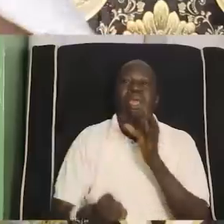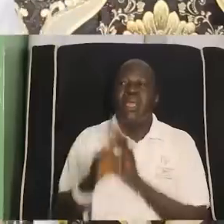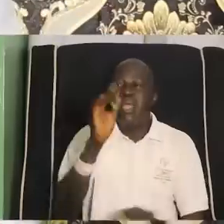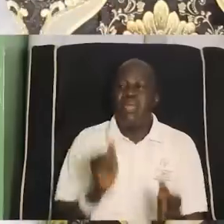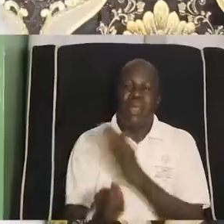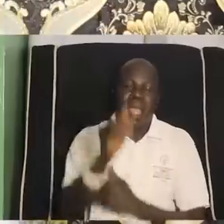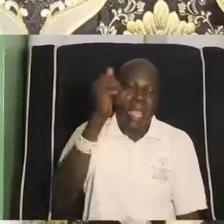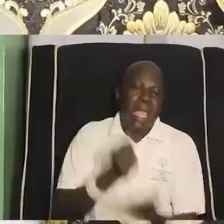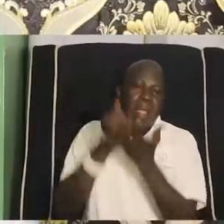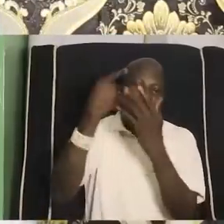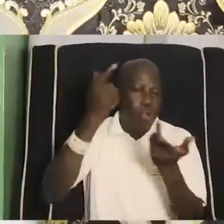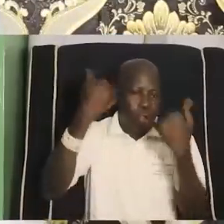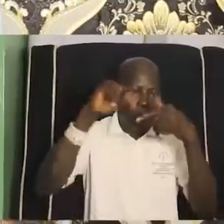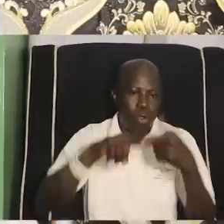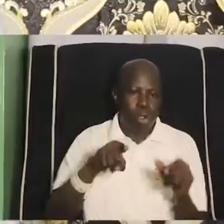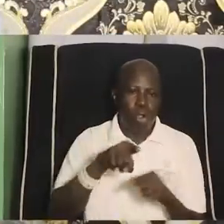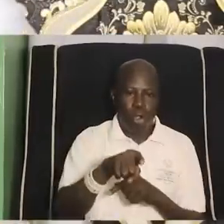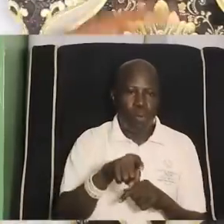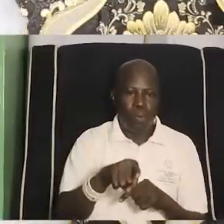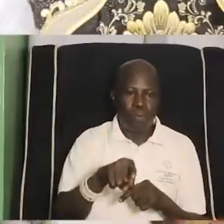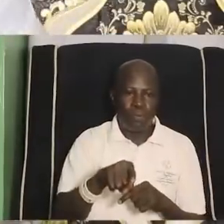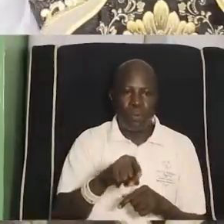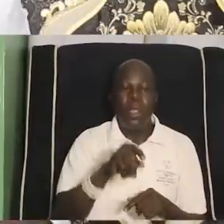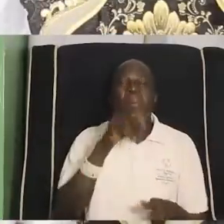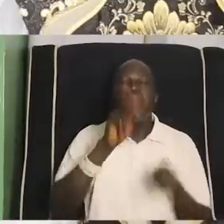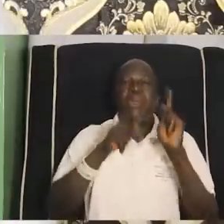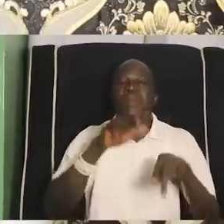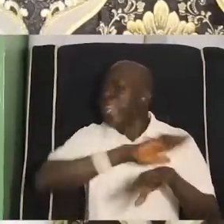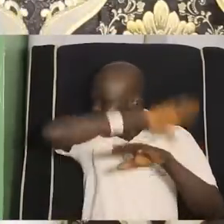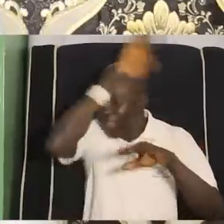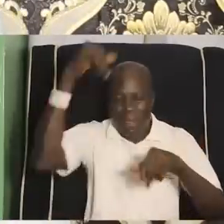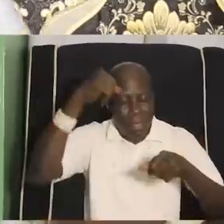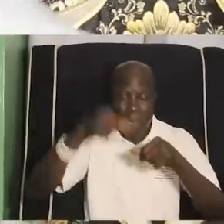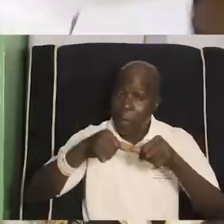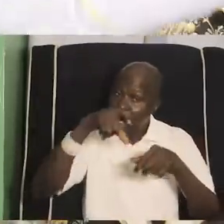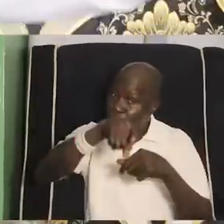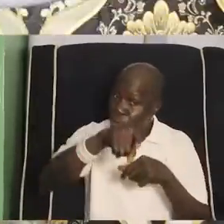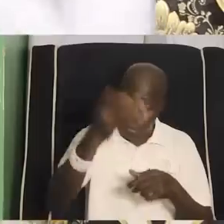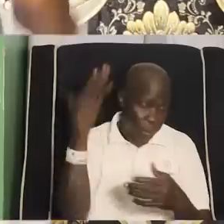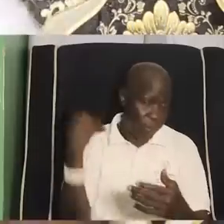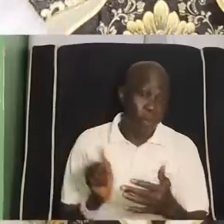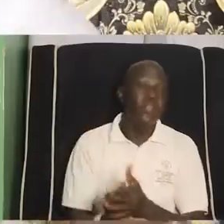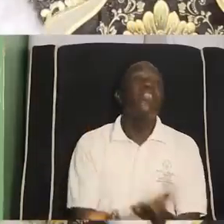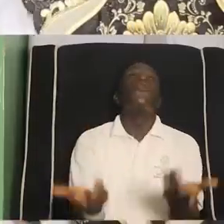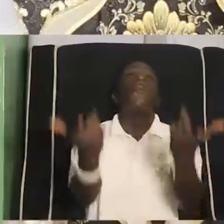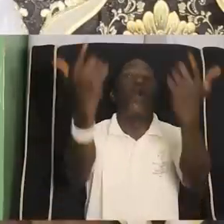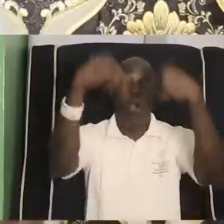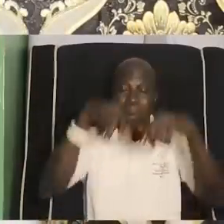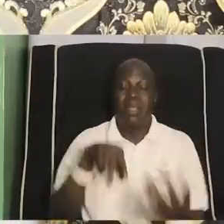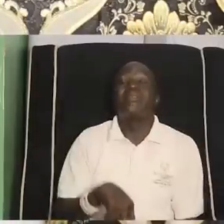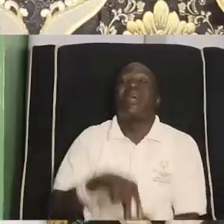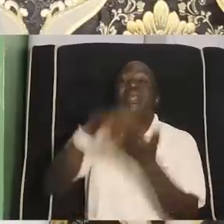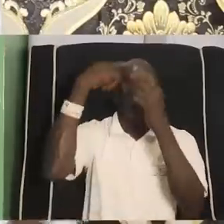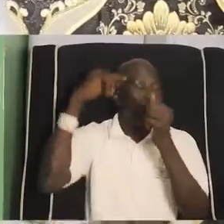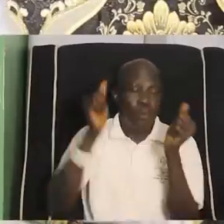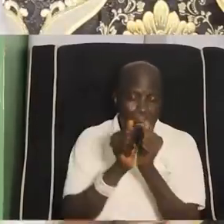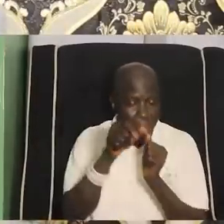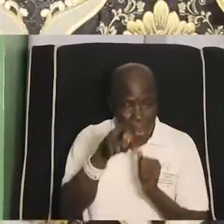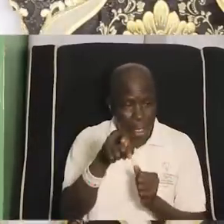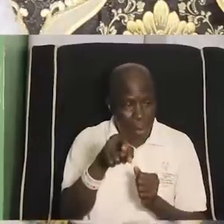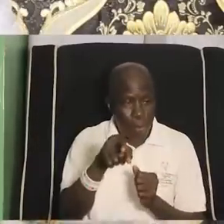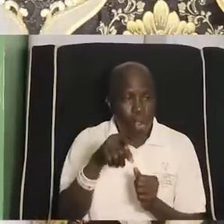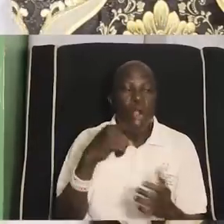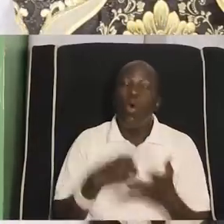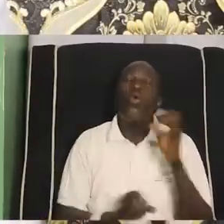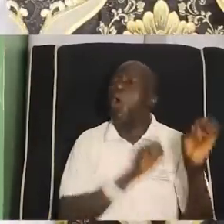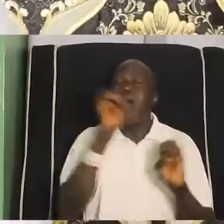ba de. Awon ti won ran ti e tele. Mo ran ma pada dide fun iranlowo e. Amen. Anything